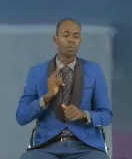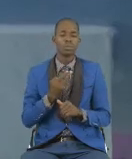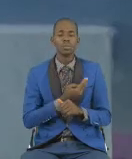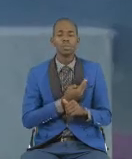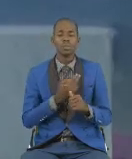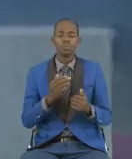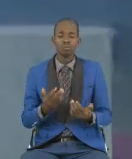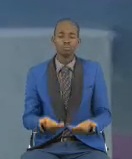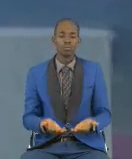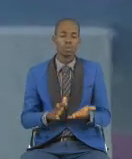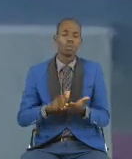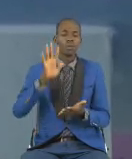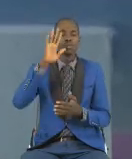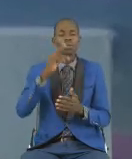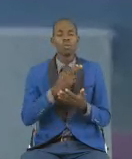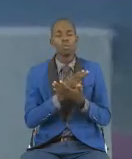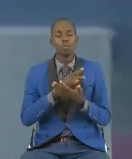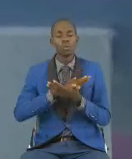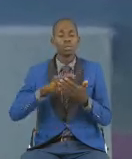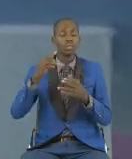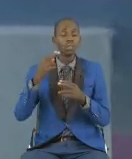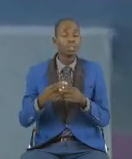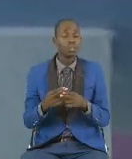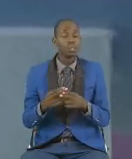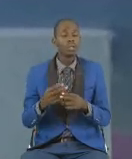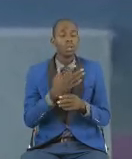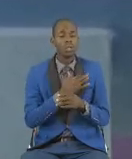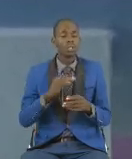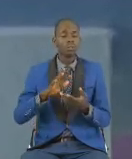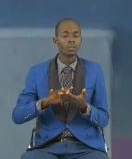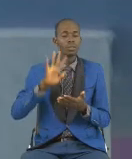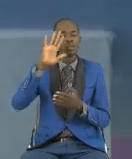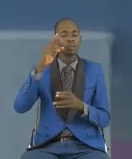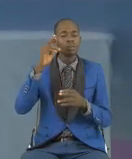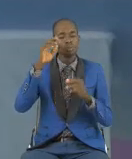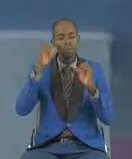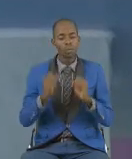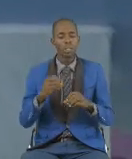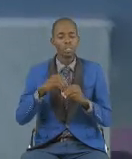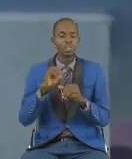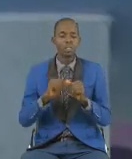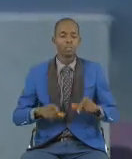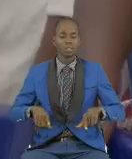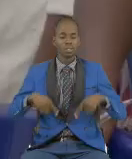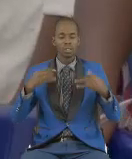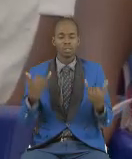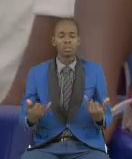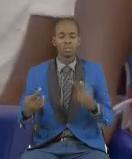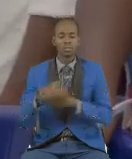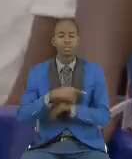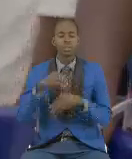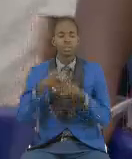name and magnify your power in every life, even today, in Jesus'